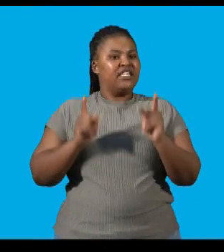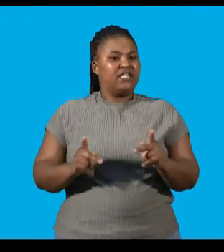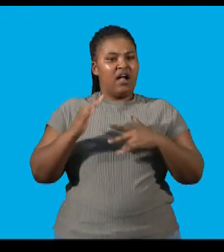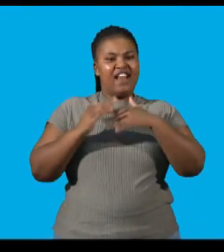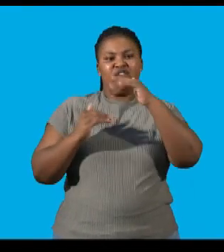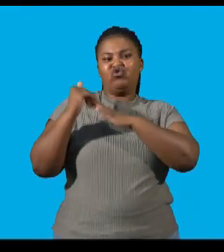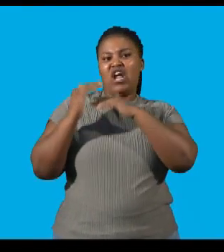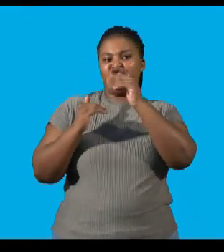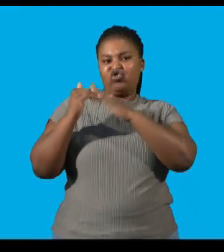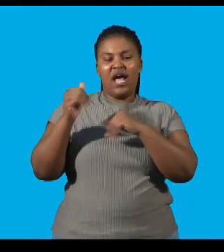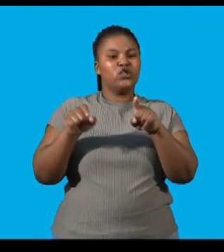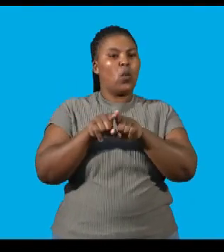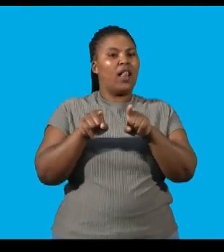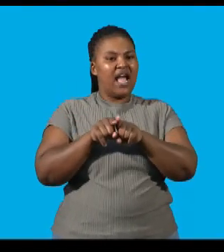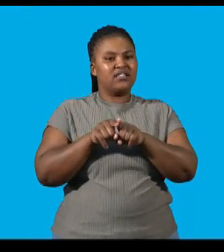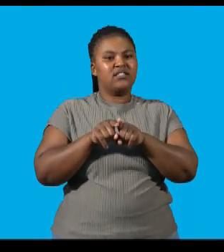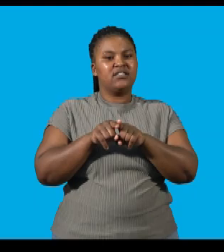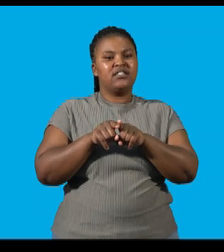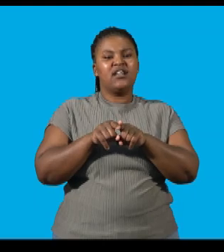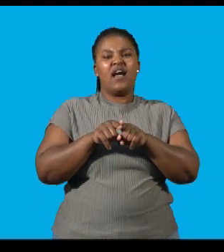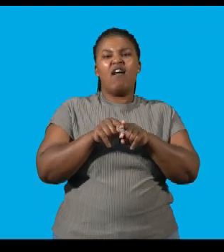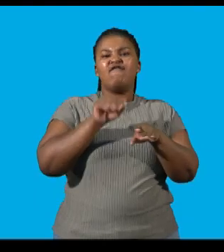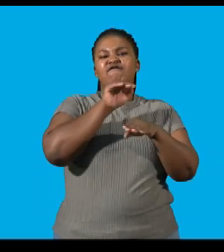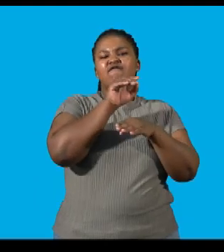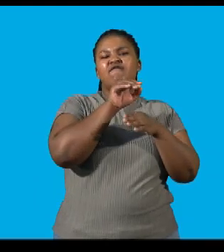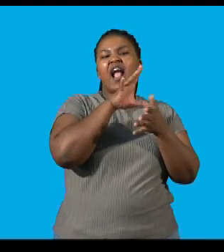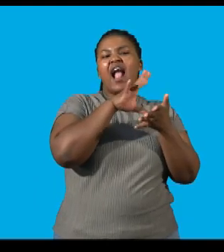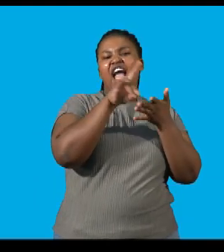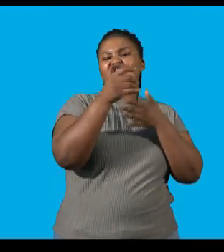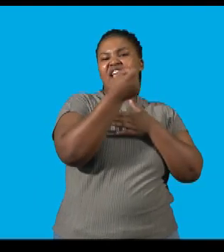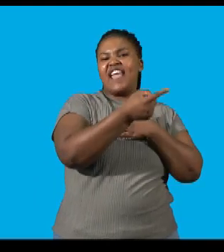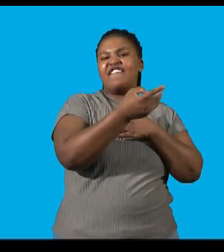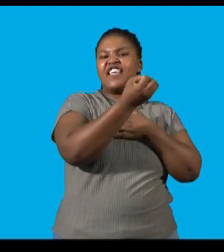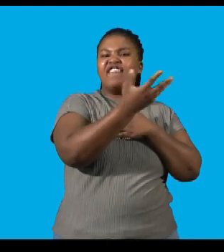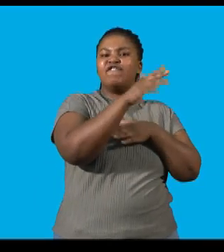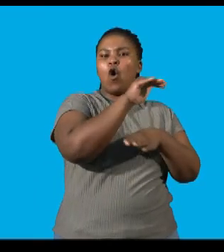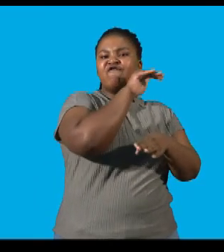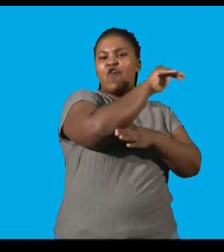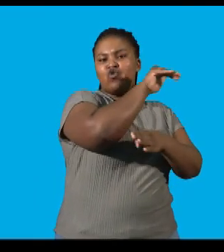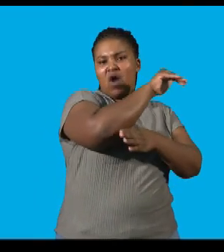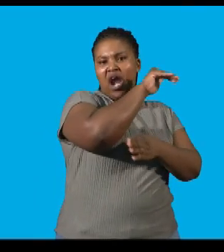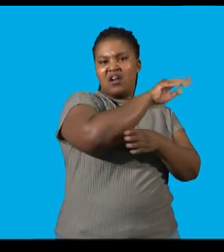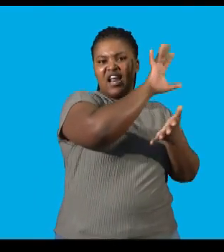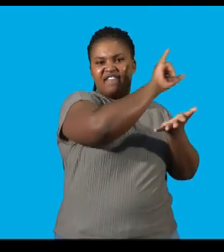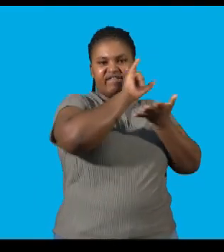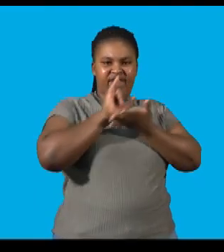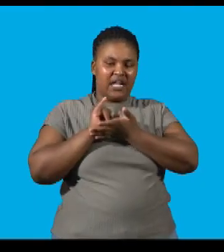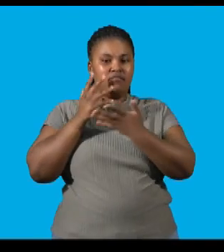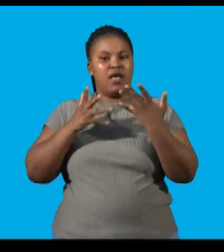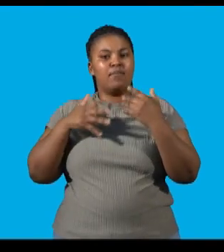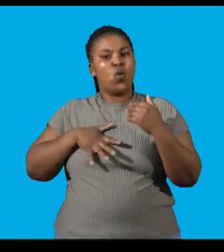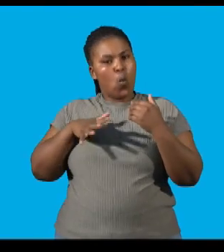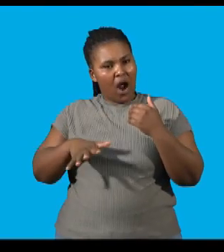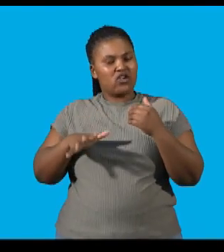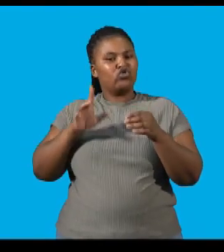physical infrastructure, as well as the foreign investment grants that are given to foreign investors who might